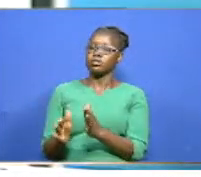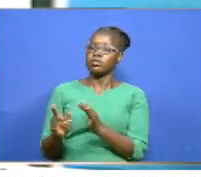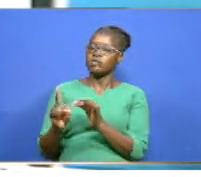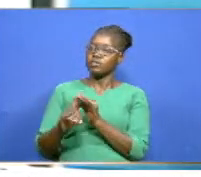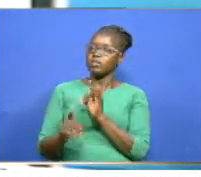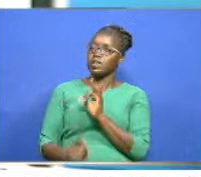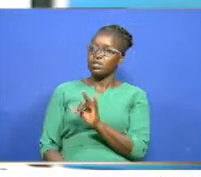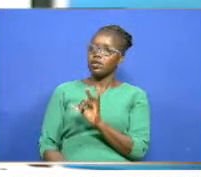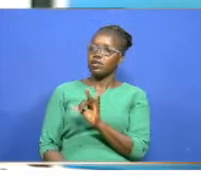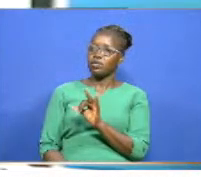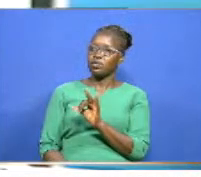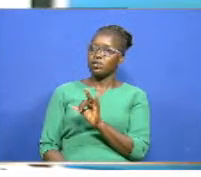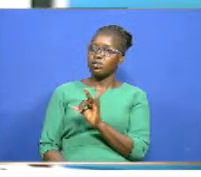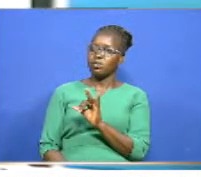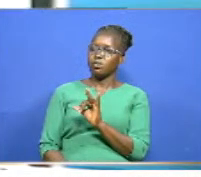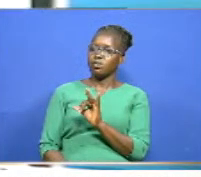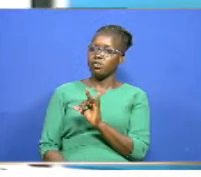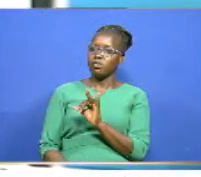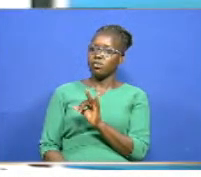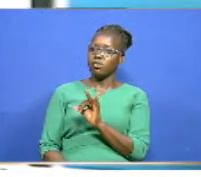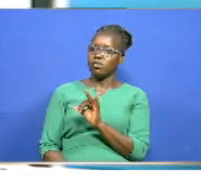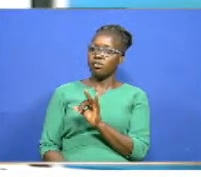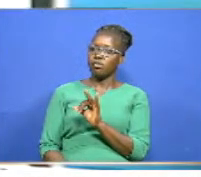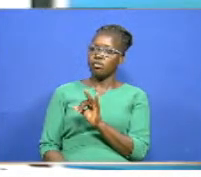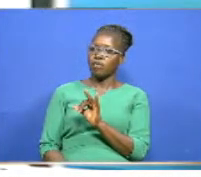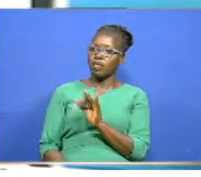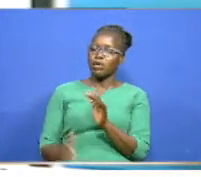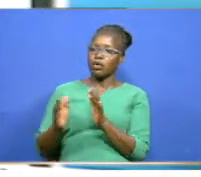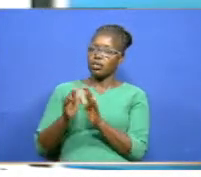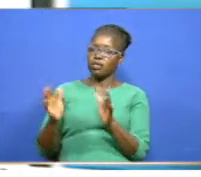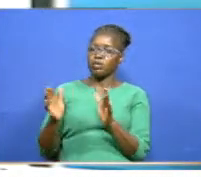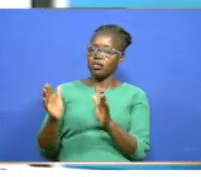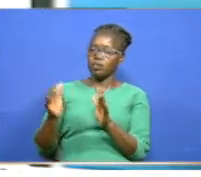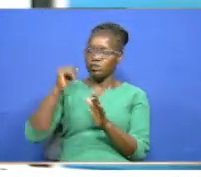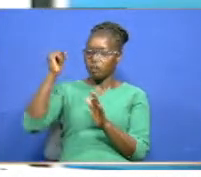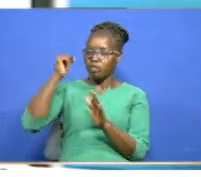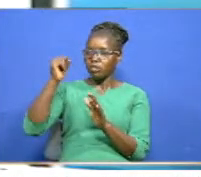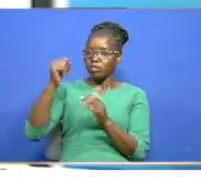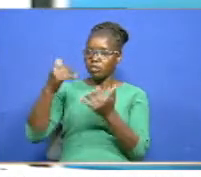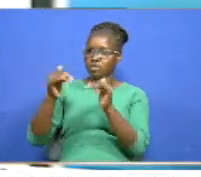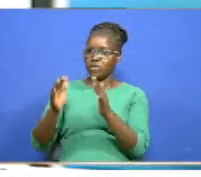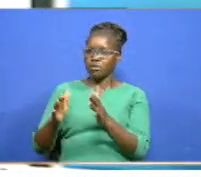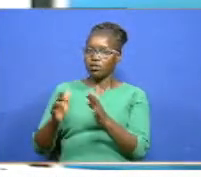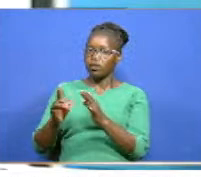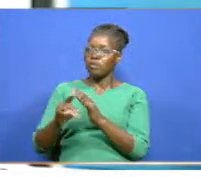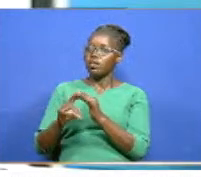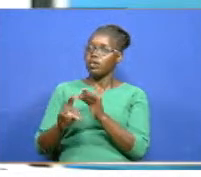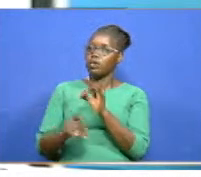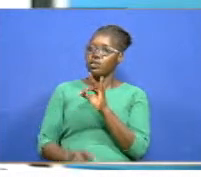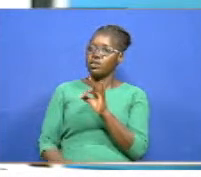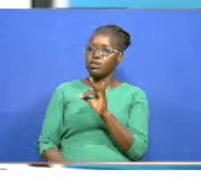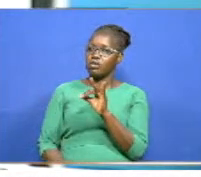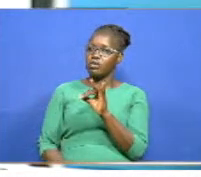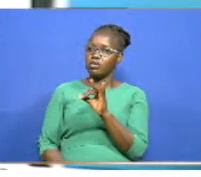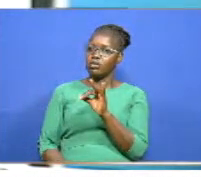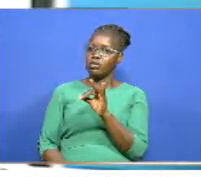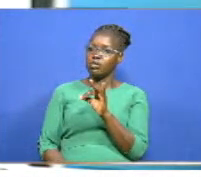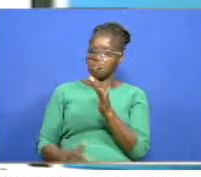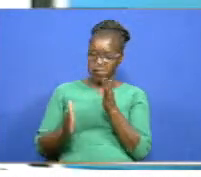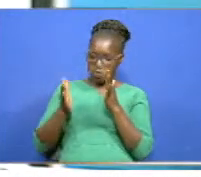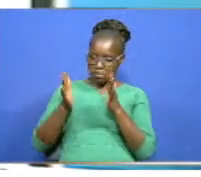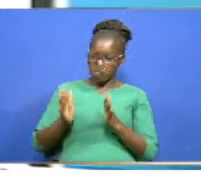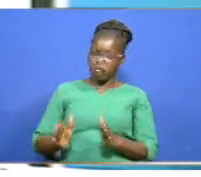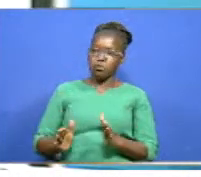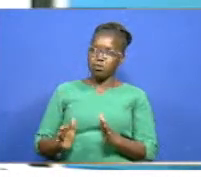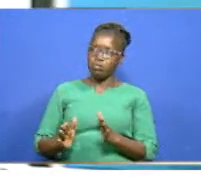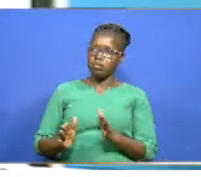two, the political, especially the major political players in that region. And then the candidates